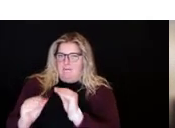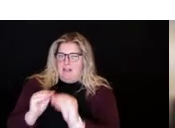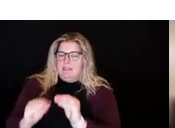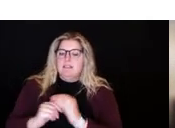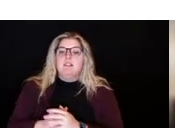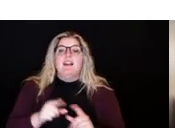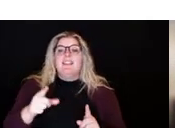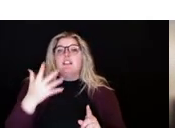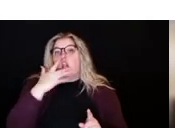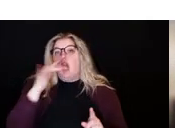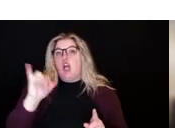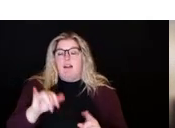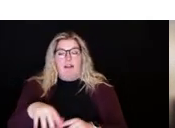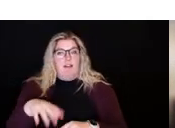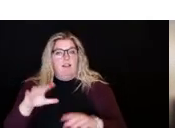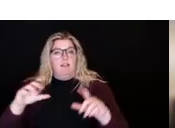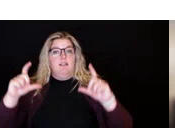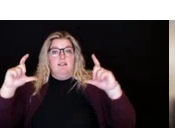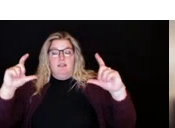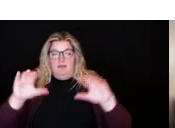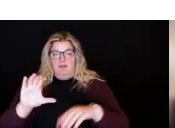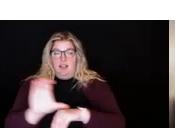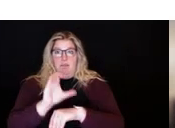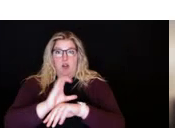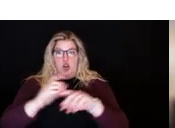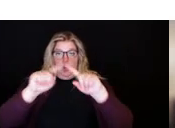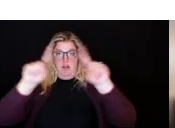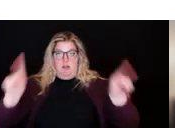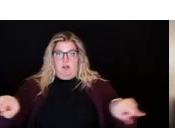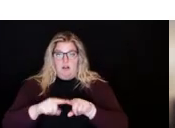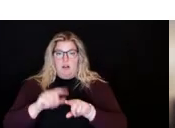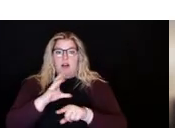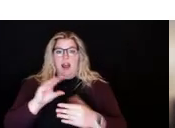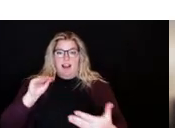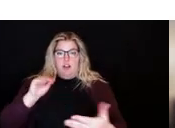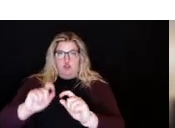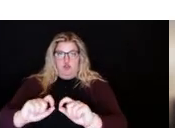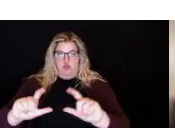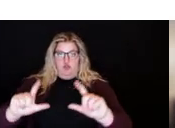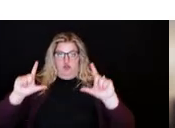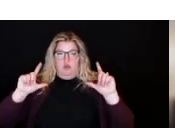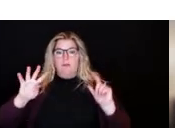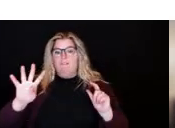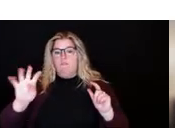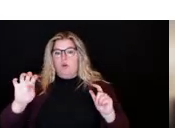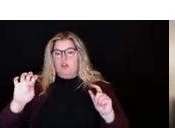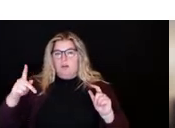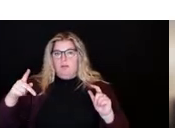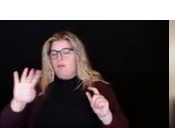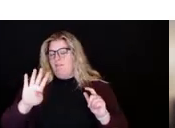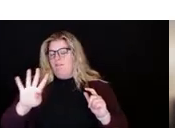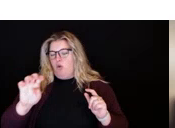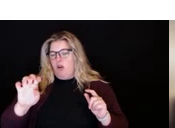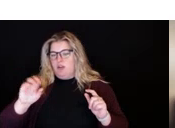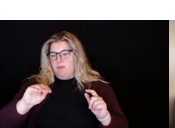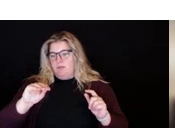it was viewed on desktop and zoomed to that 400% threshold that's required by